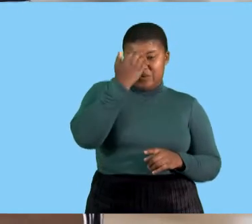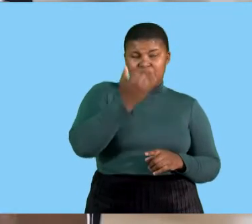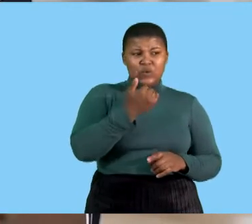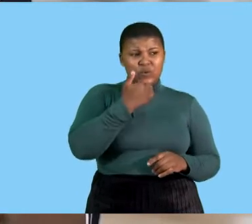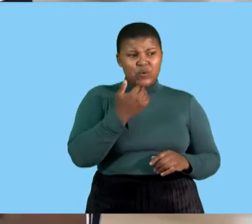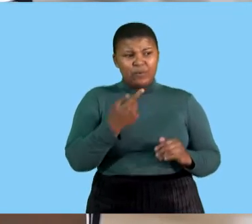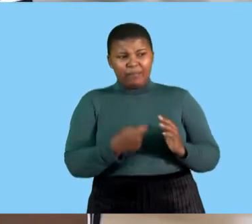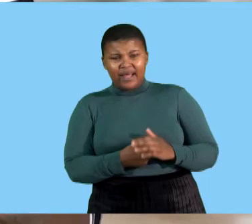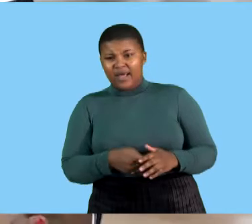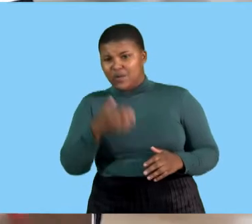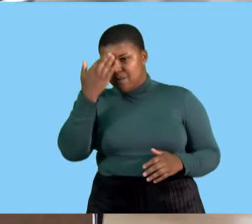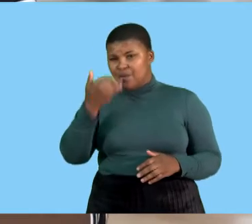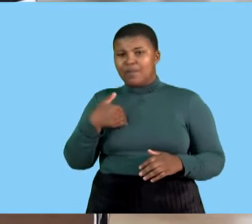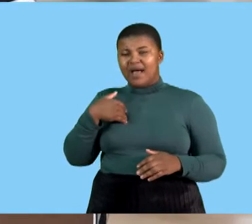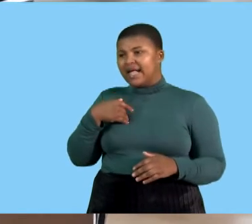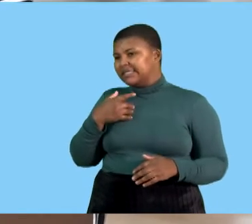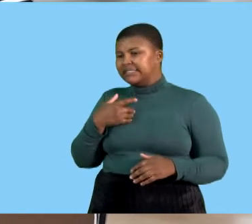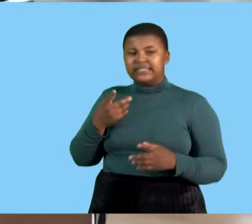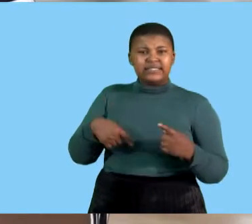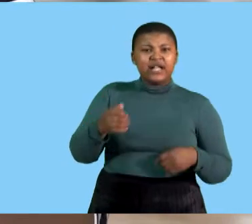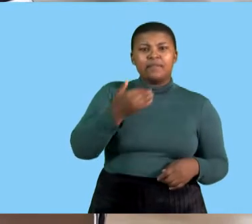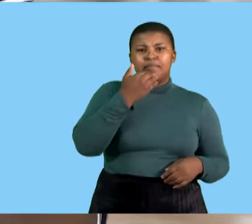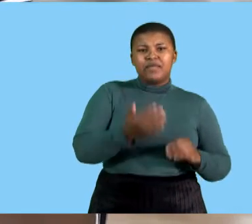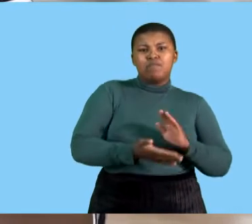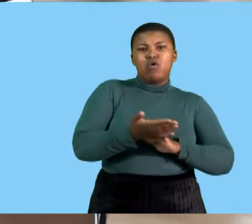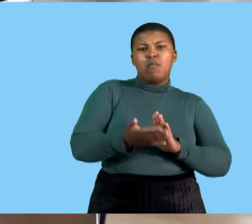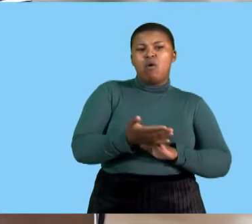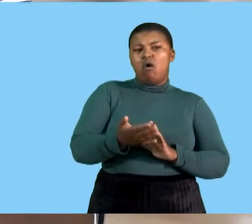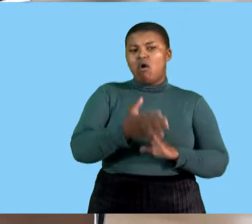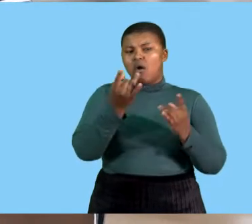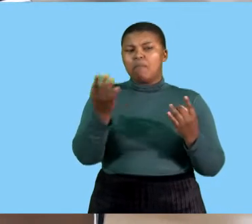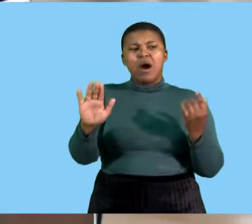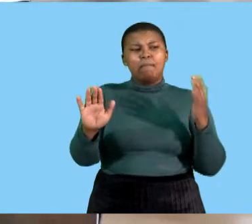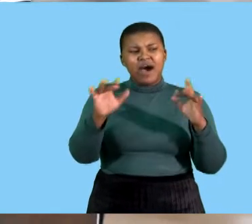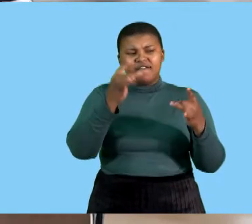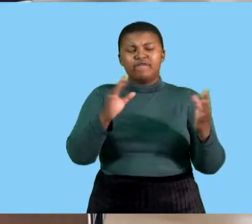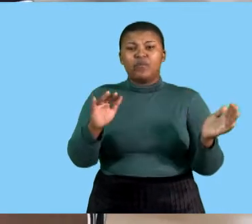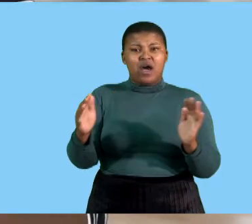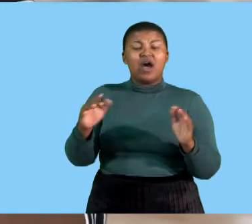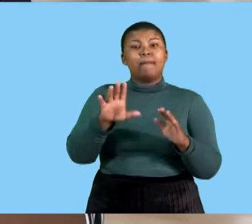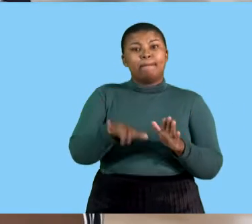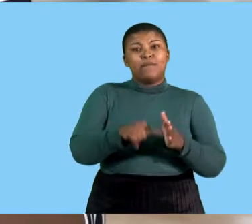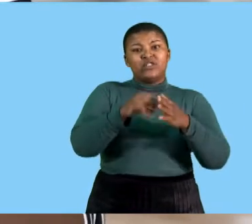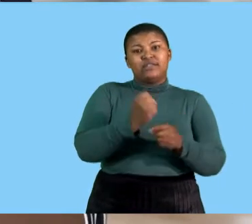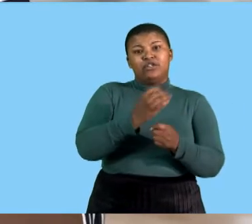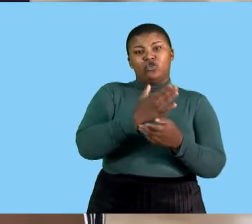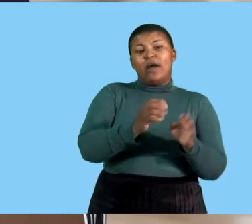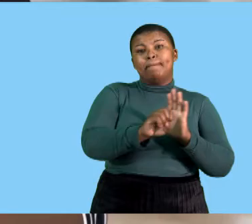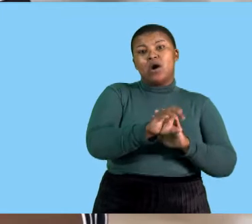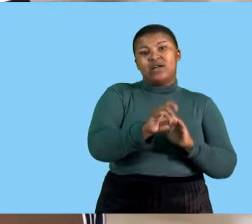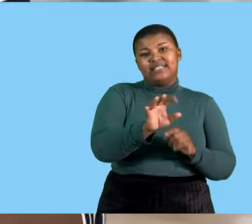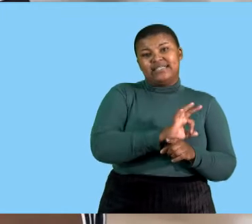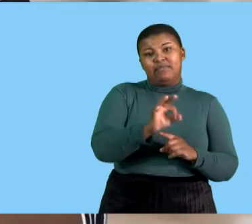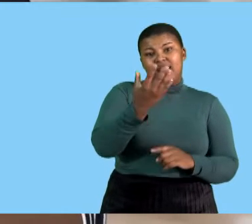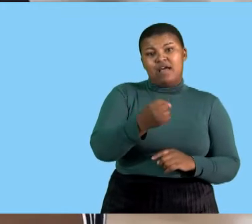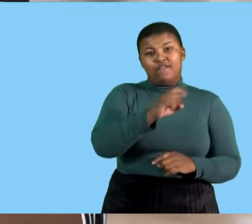You don't know who your target market is. You don't know how you're going to promote your product. Do you understand? So it's very important that you do a marketing